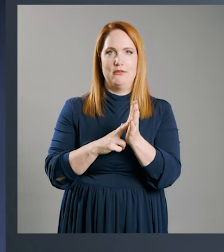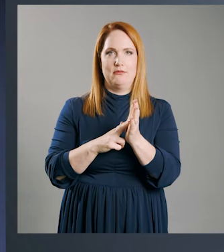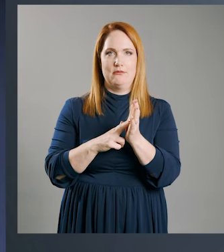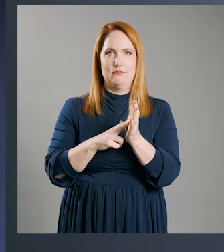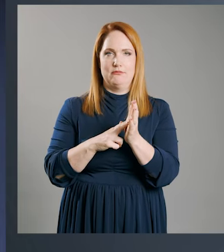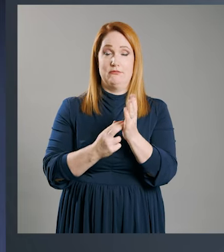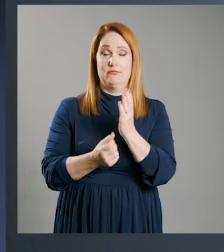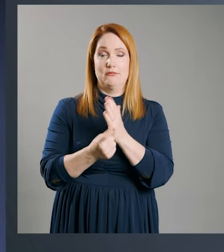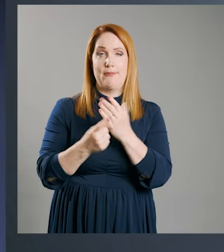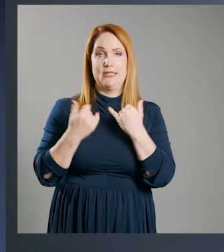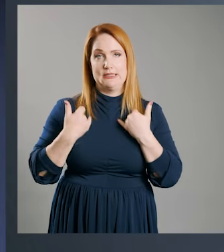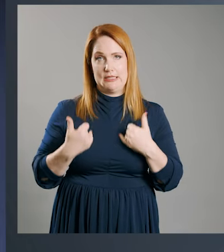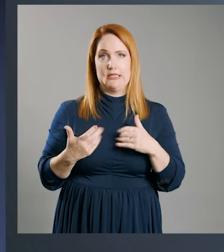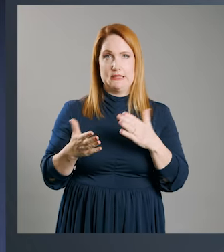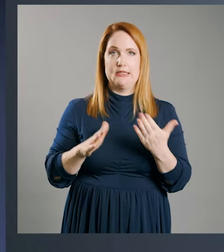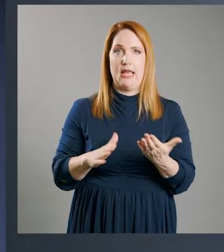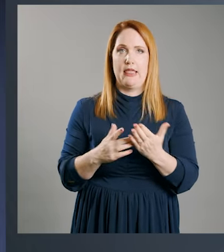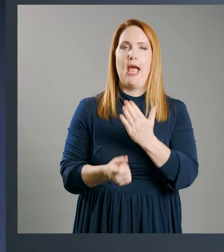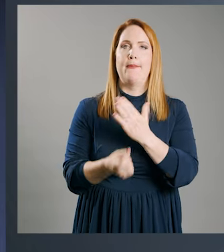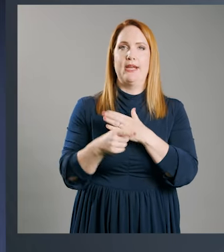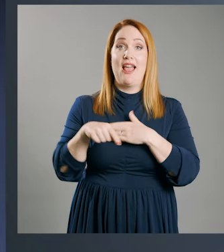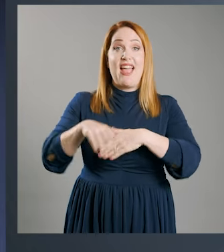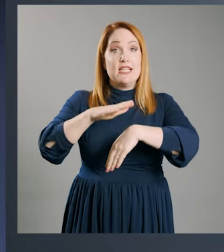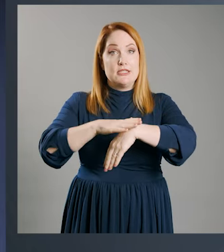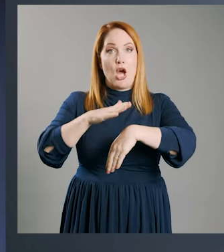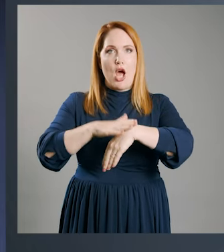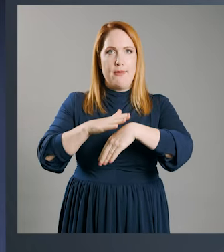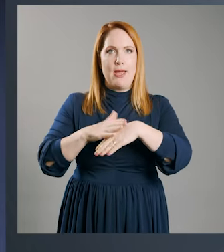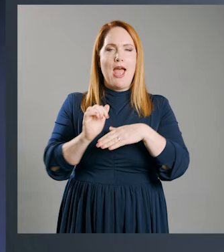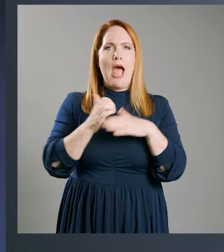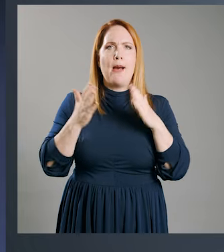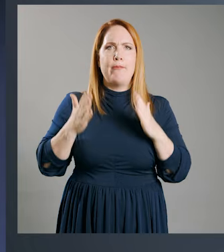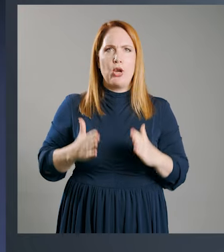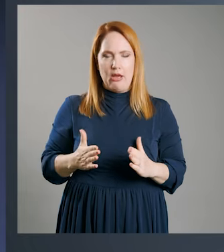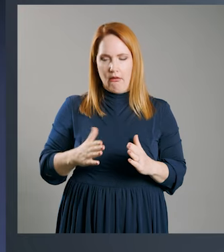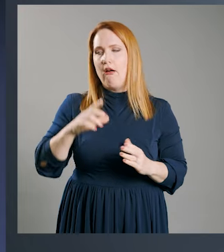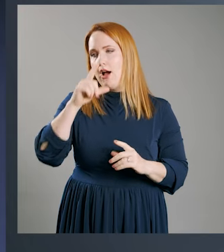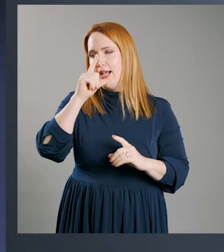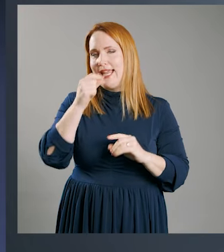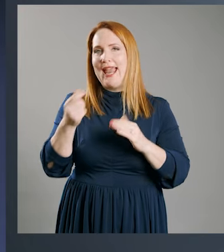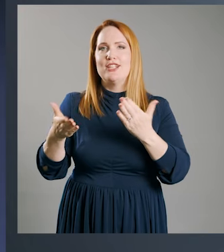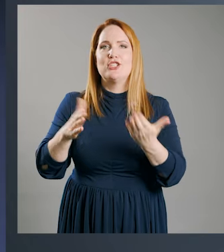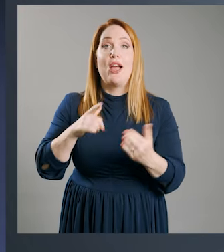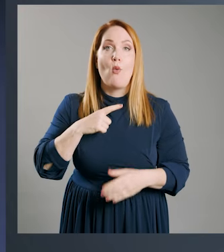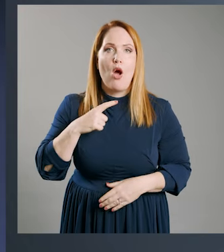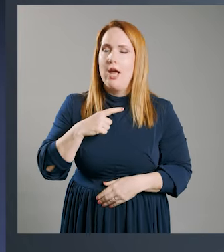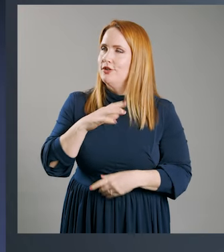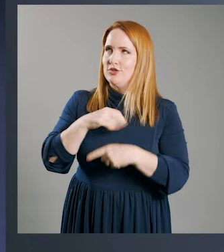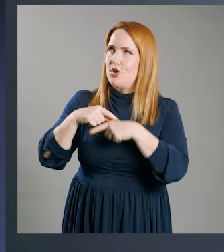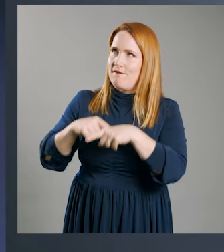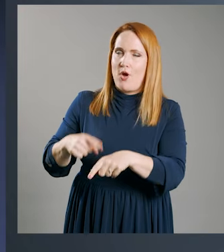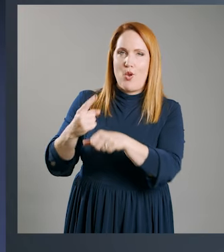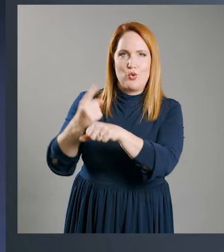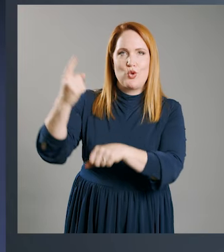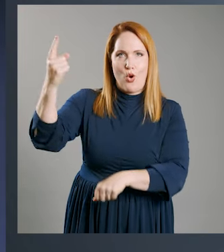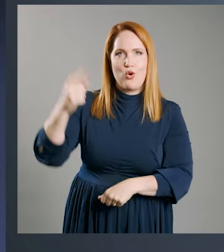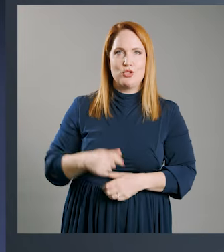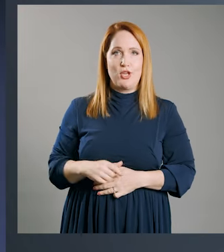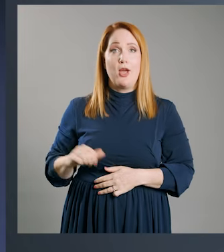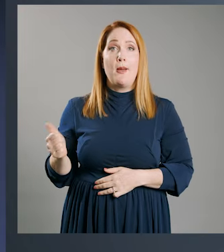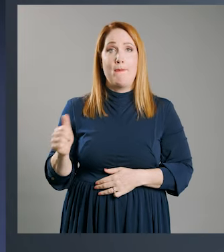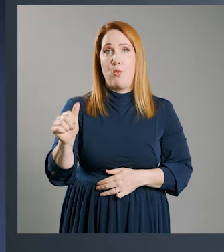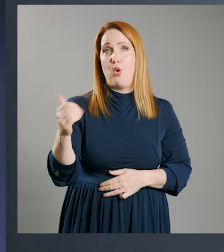sickness entered humanity. Our bodies became mortal at that point through original sin, through disobedience to God.